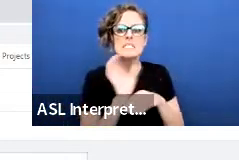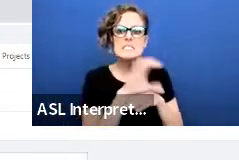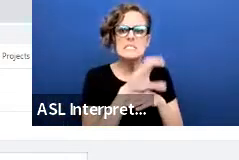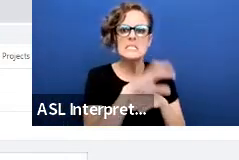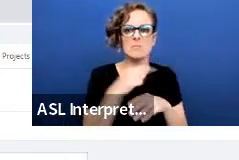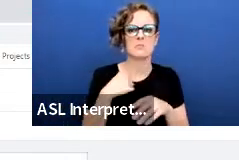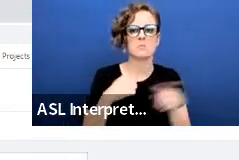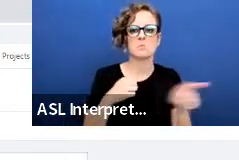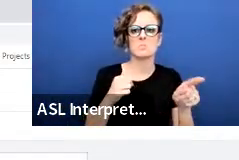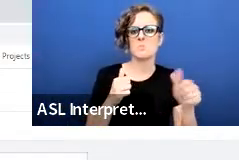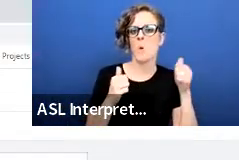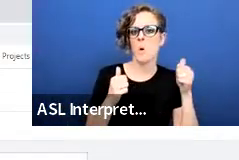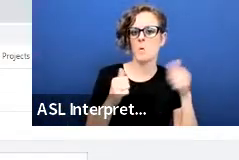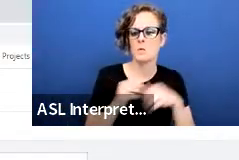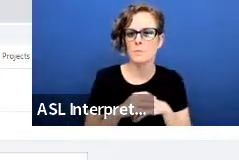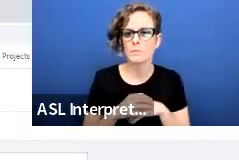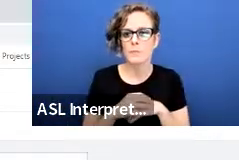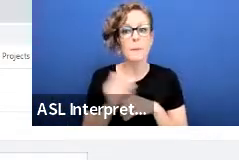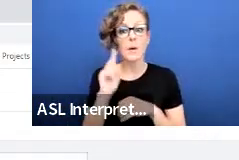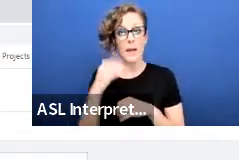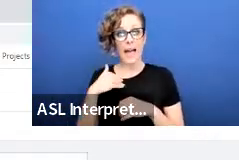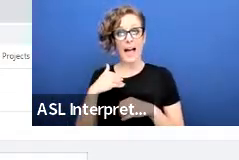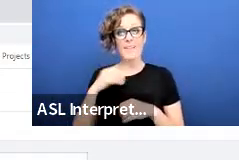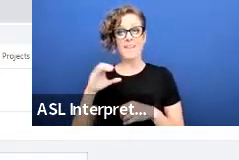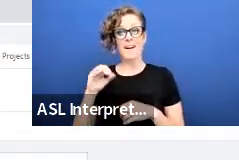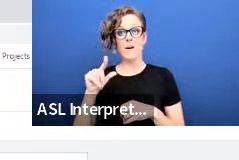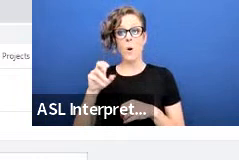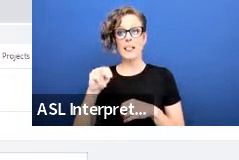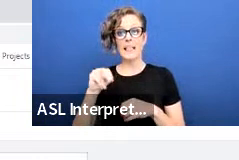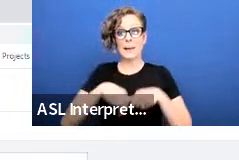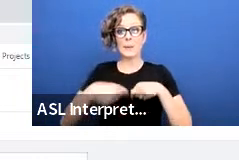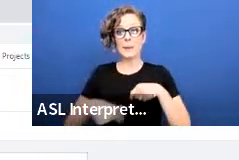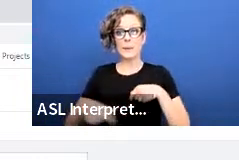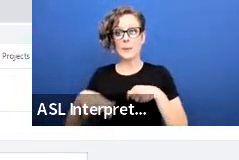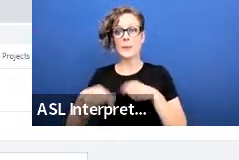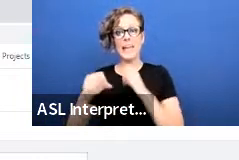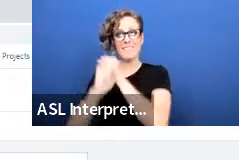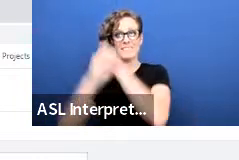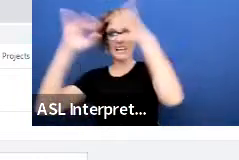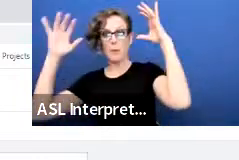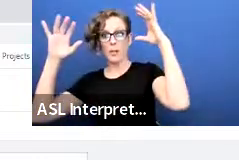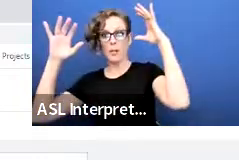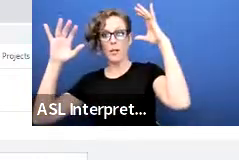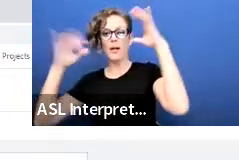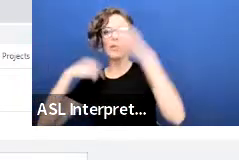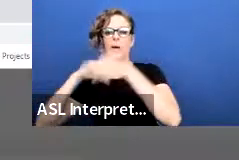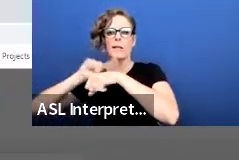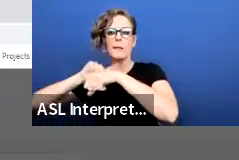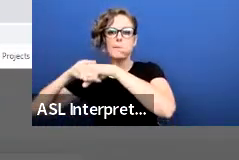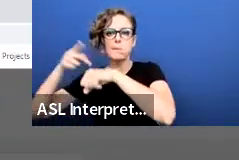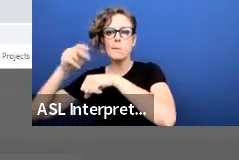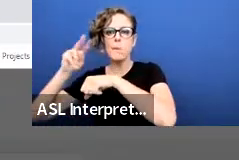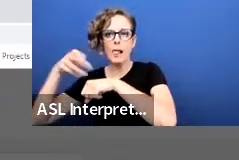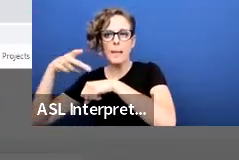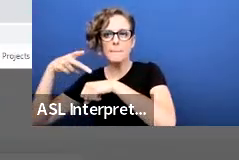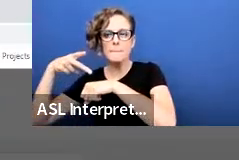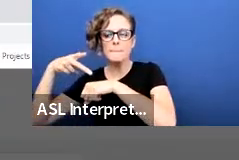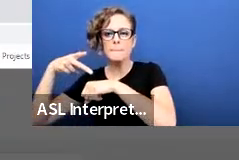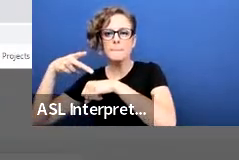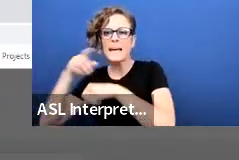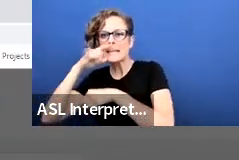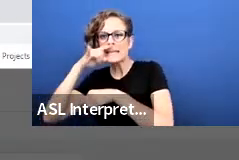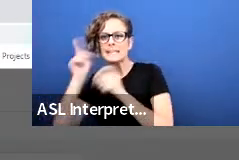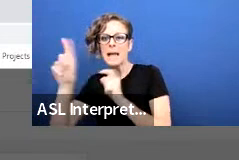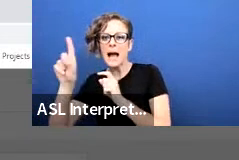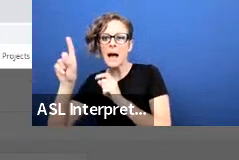the polyps. They bring their parents behind them, and then you've got these other things that you're offering. And I would